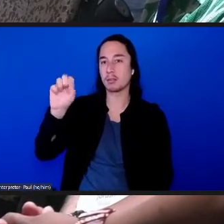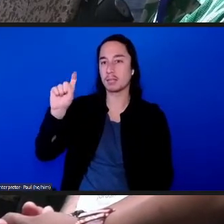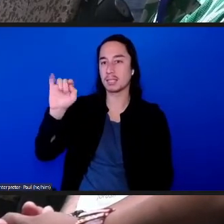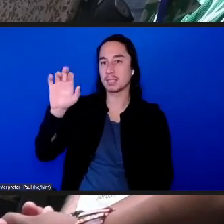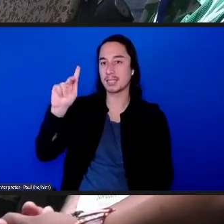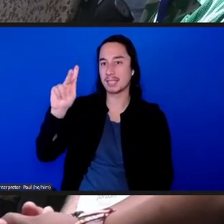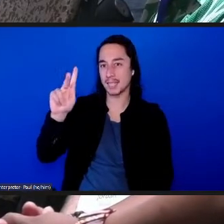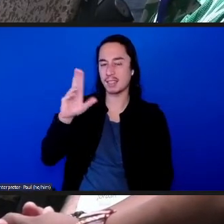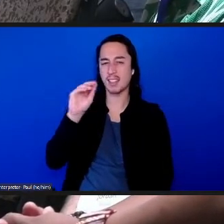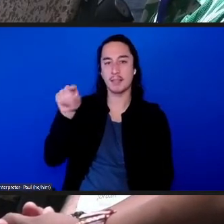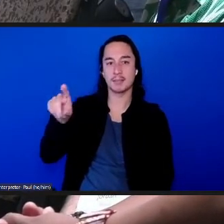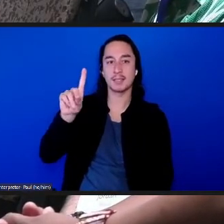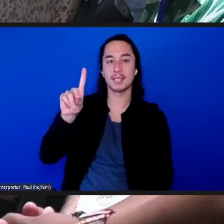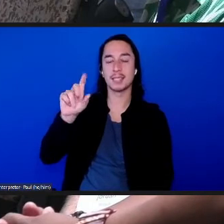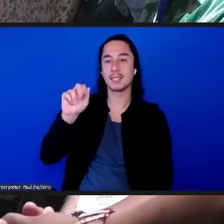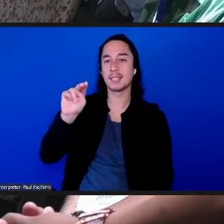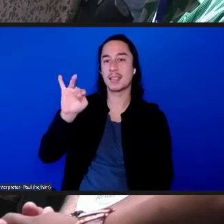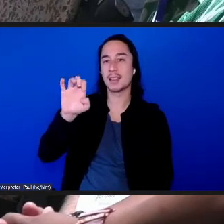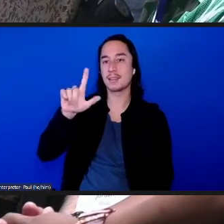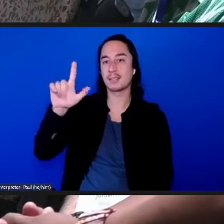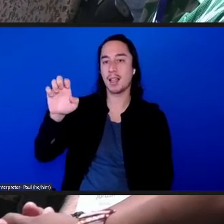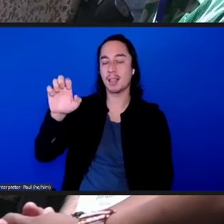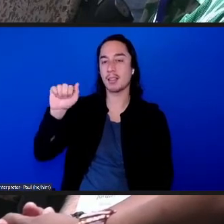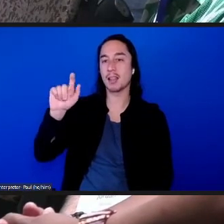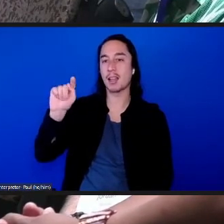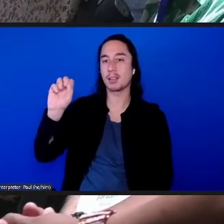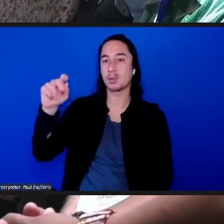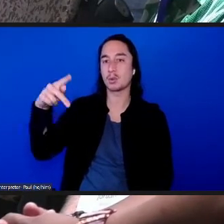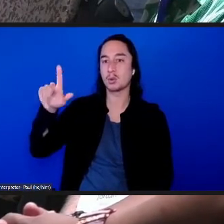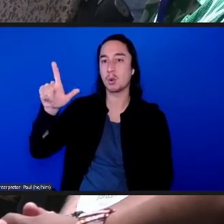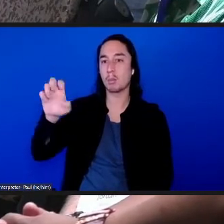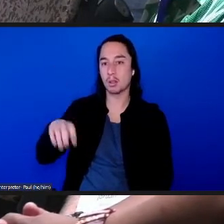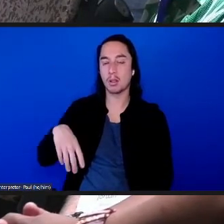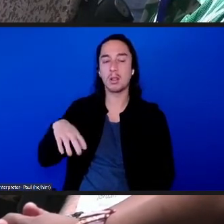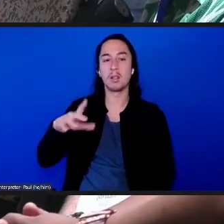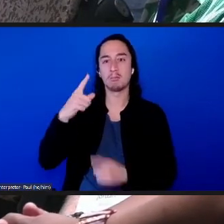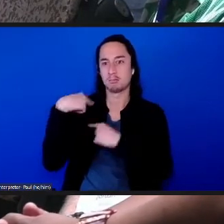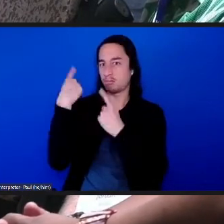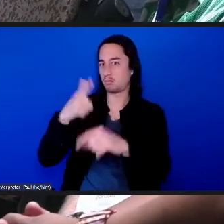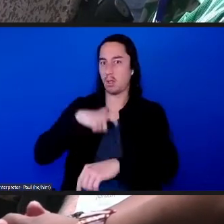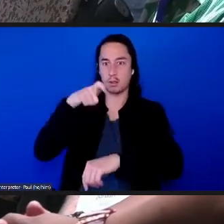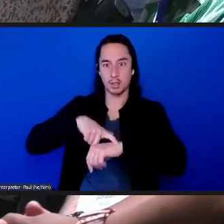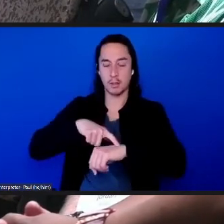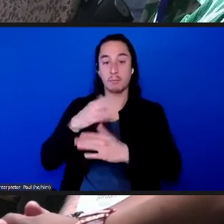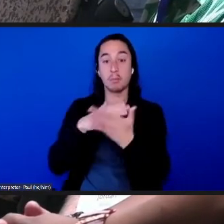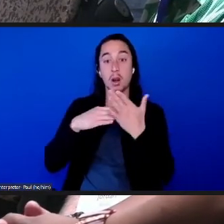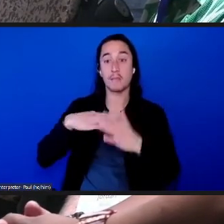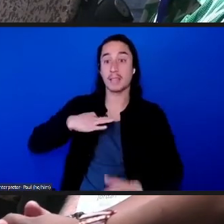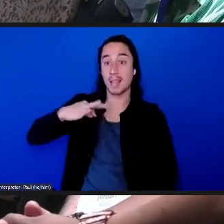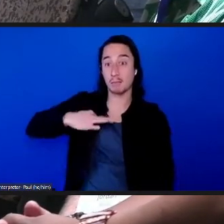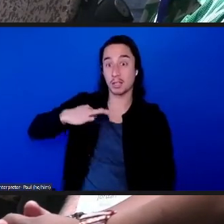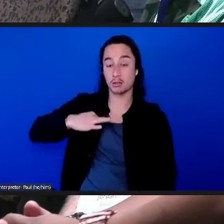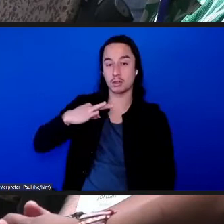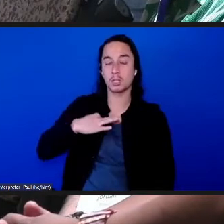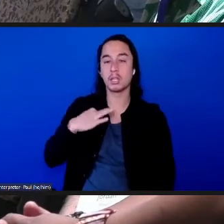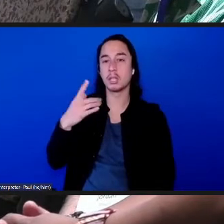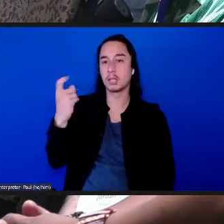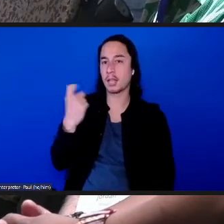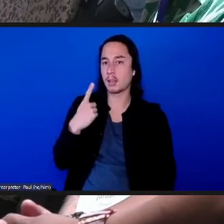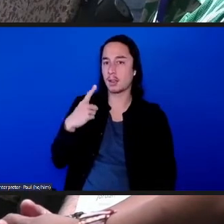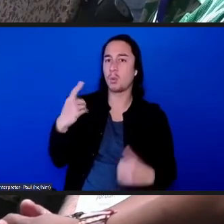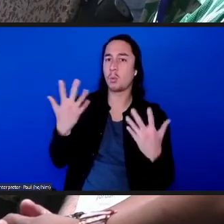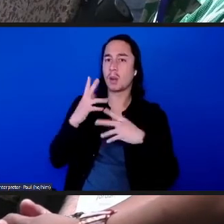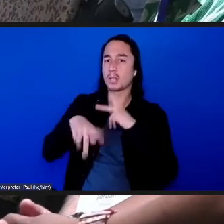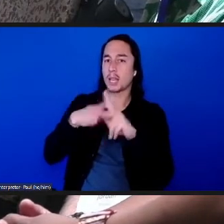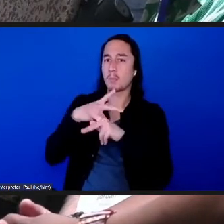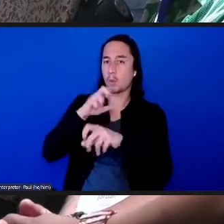Daniela Tobol for a really long time. And a part of the application is sort of what's the work you want